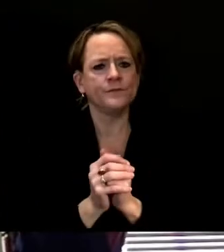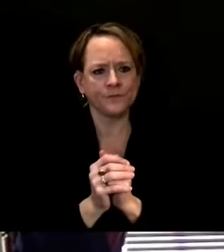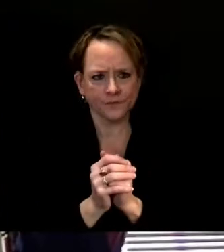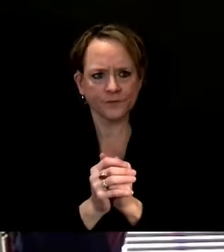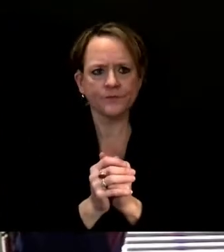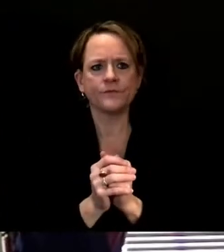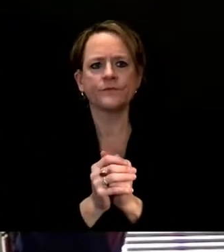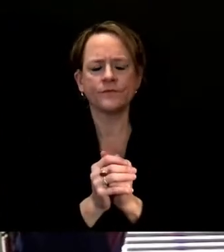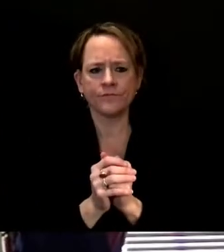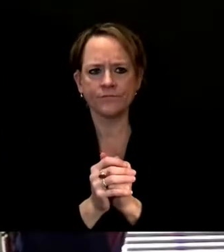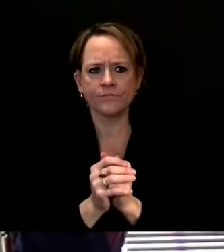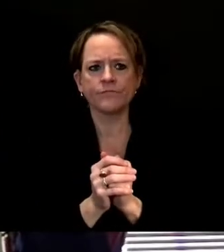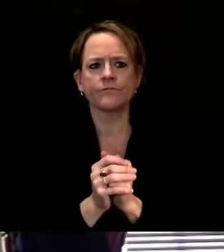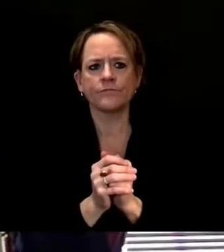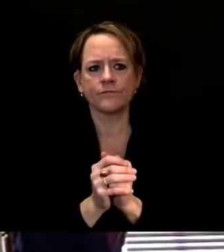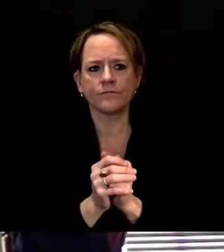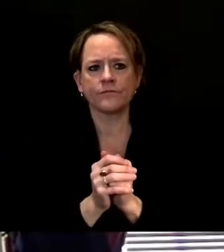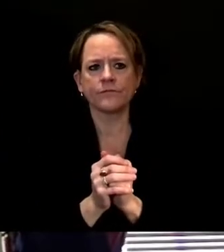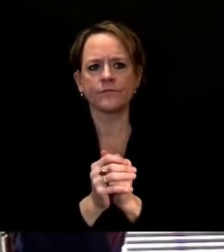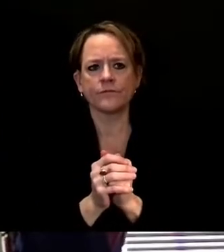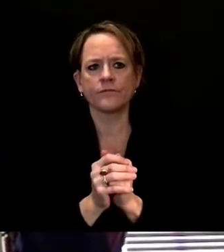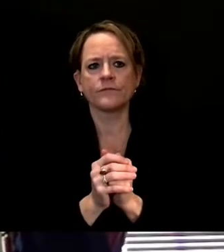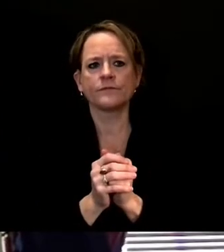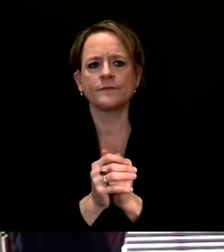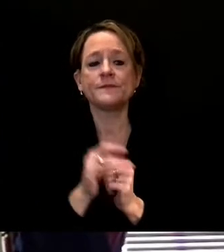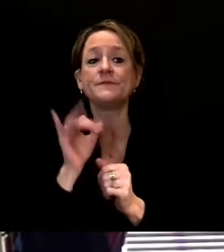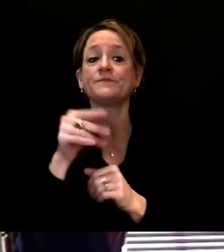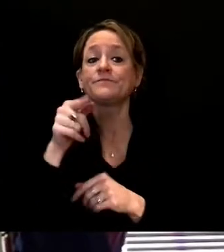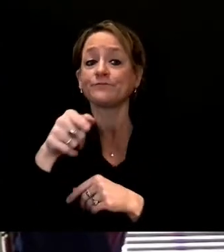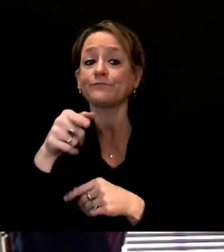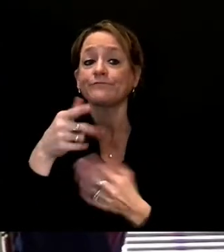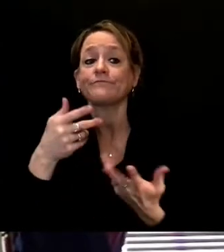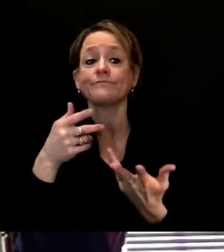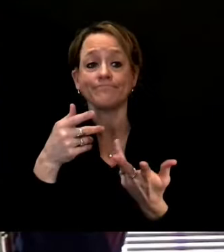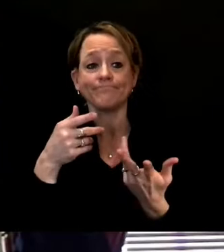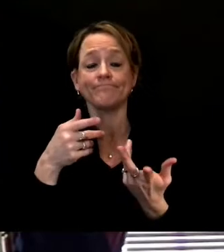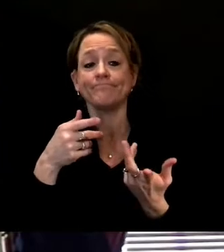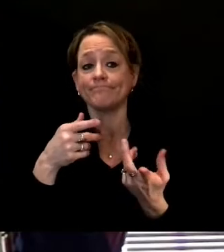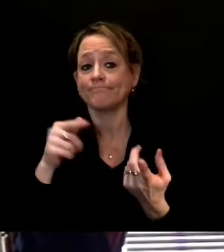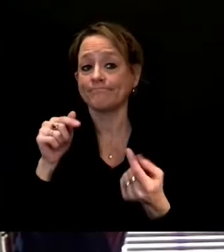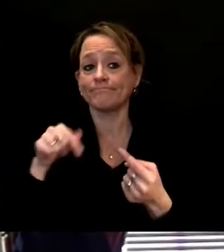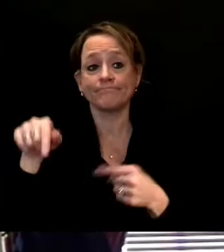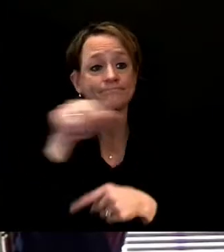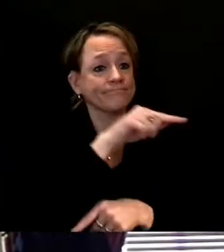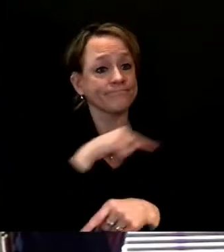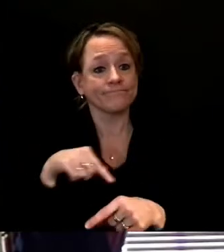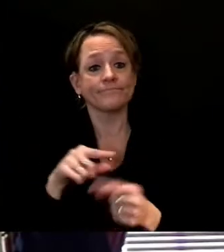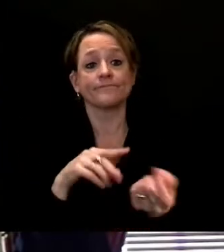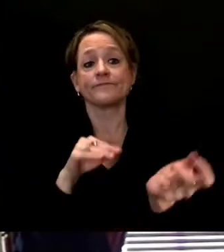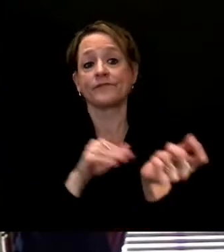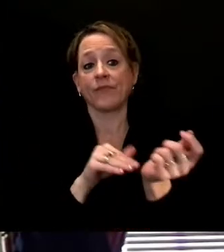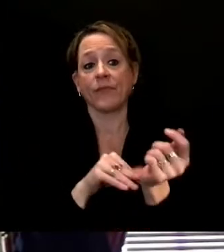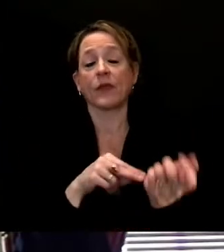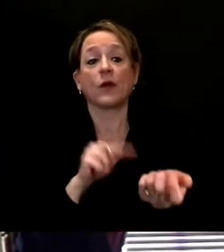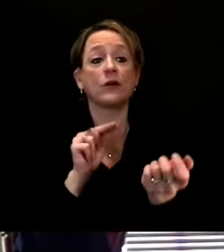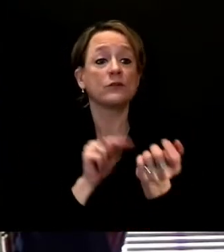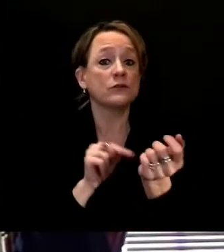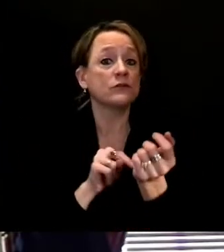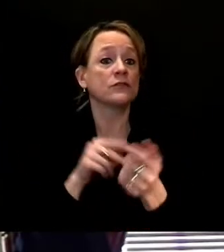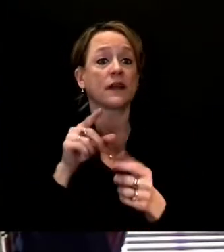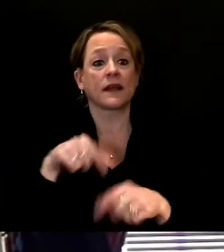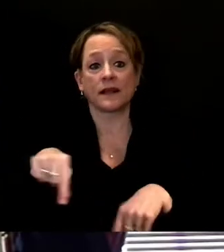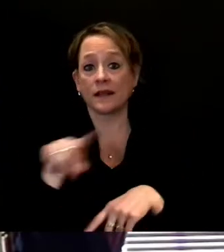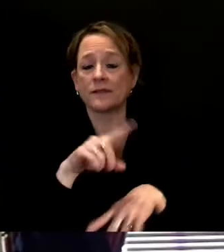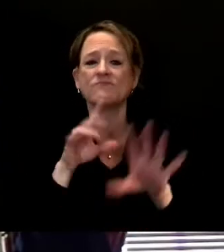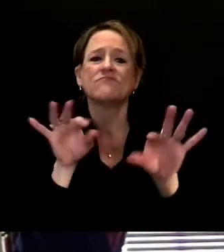ER, getting a COVID test, or having any interaction with our healthcare system. You name it. Please be patient. Please